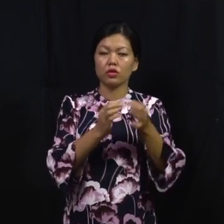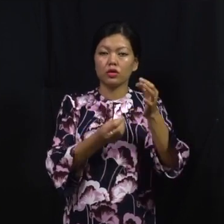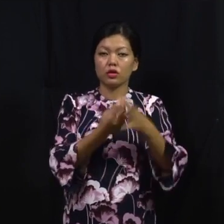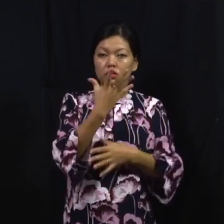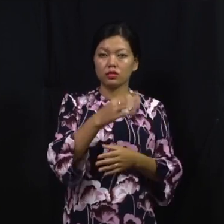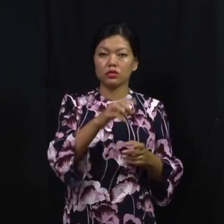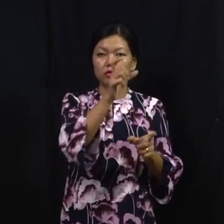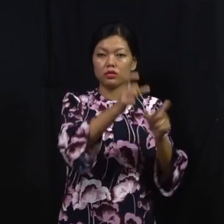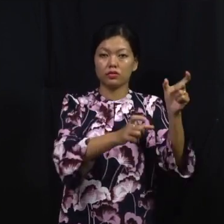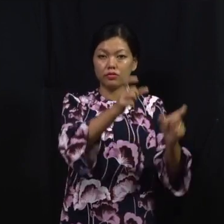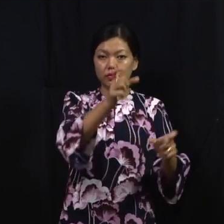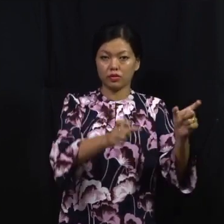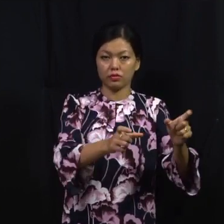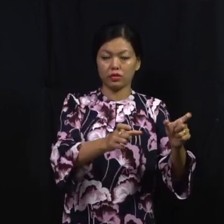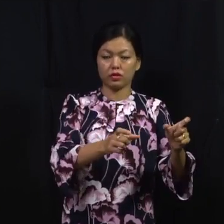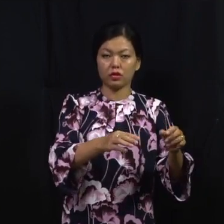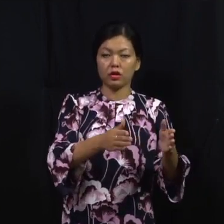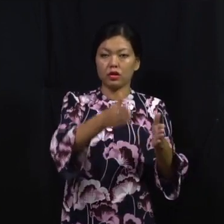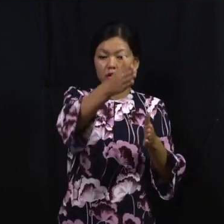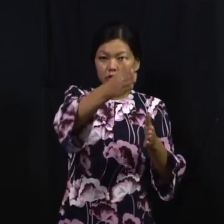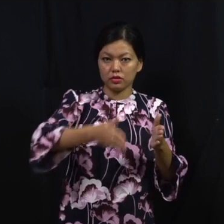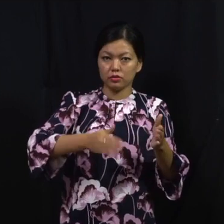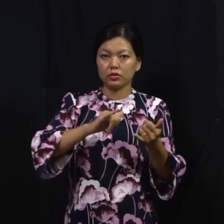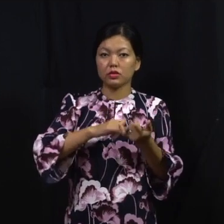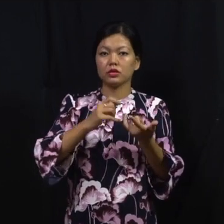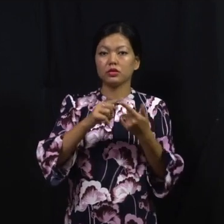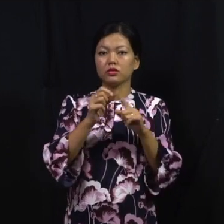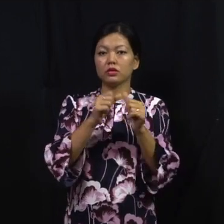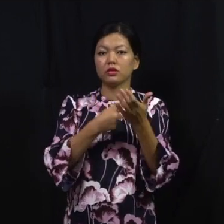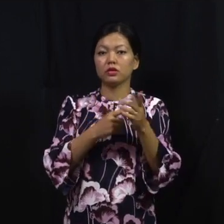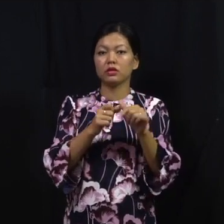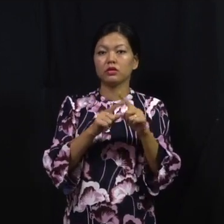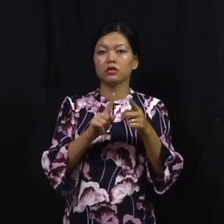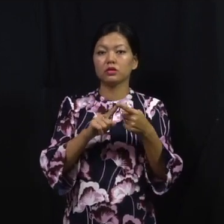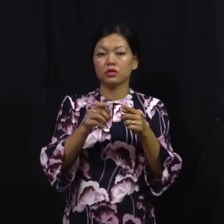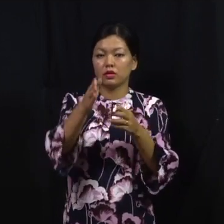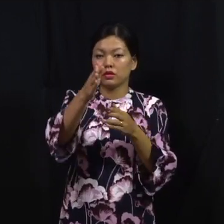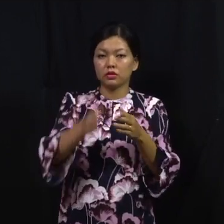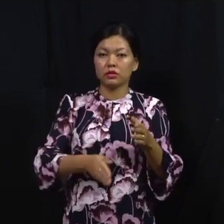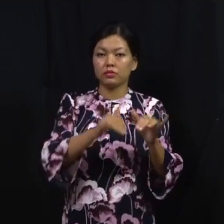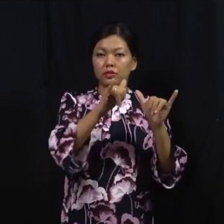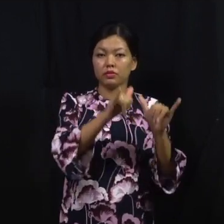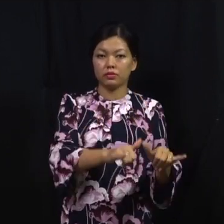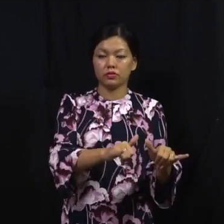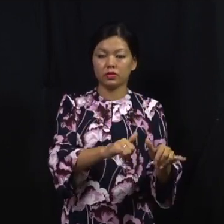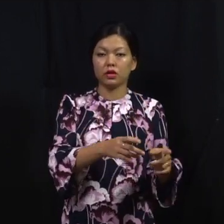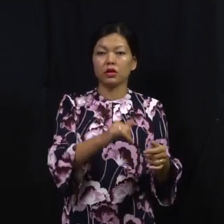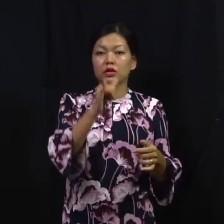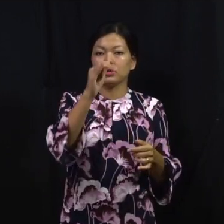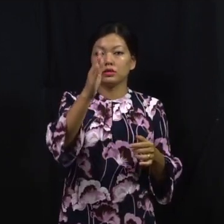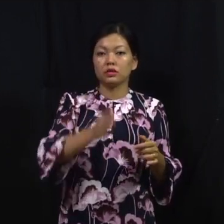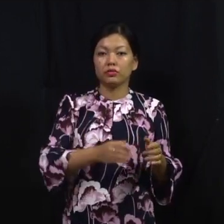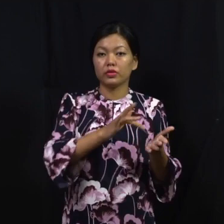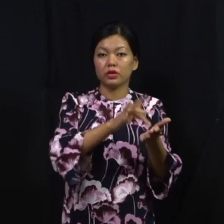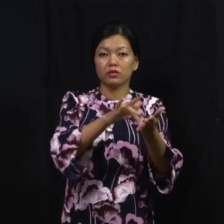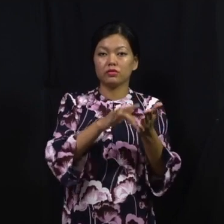definite territory, have a government and has sovereignty. Okay, it is the meaning of state. She has